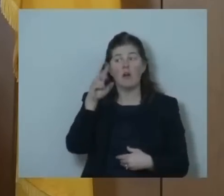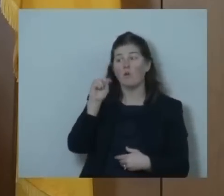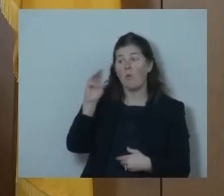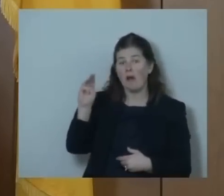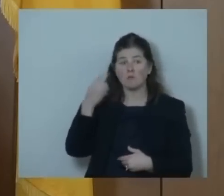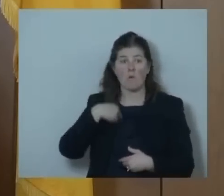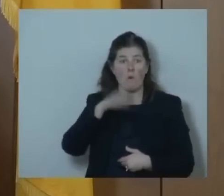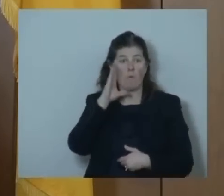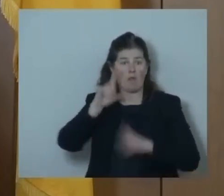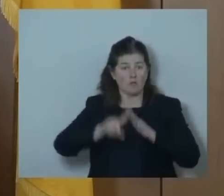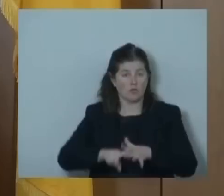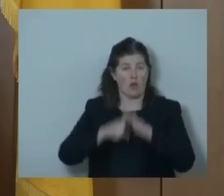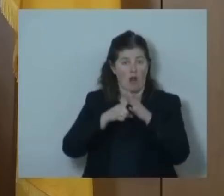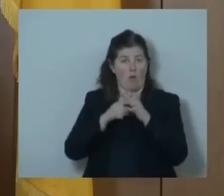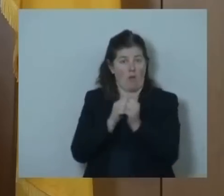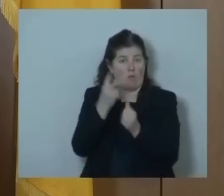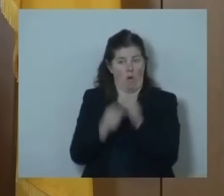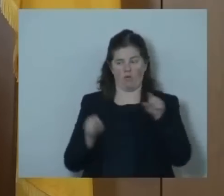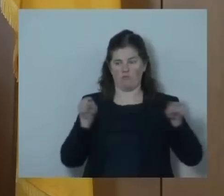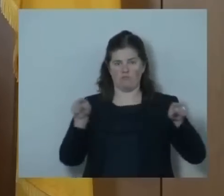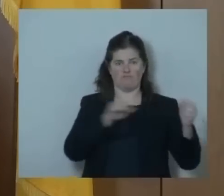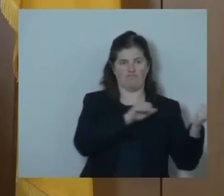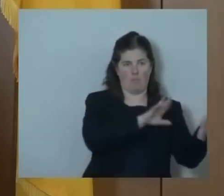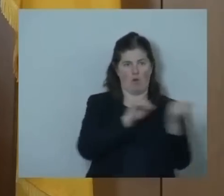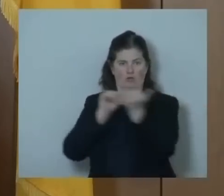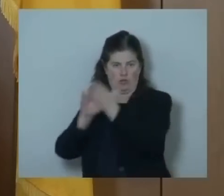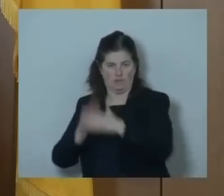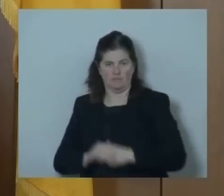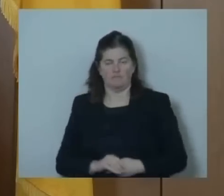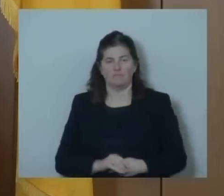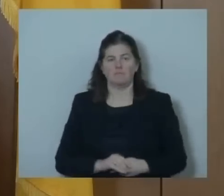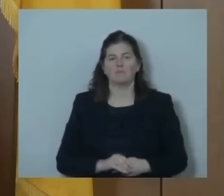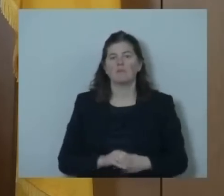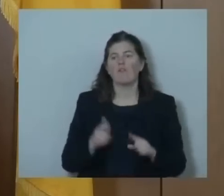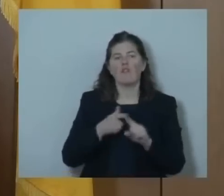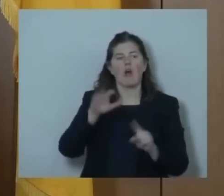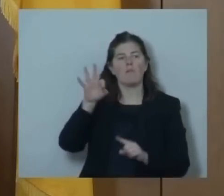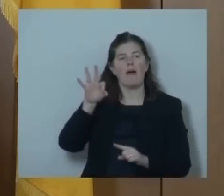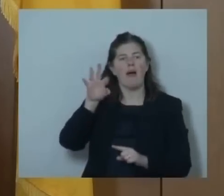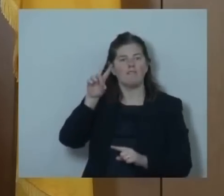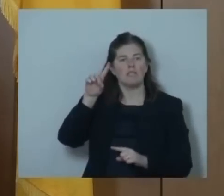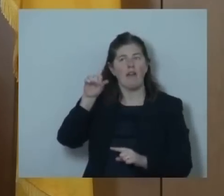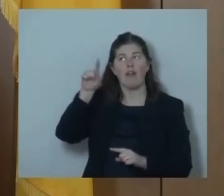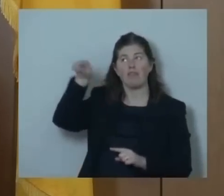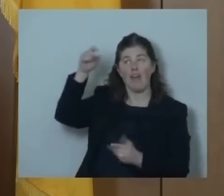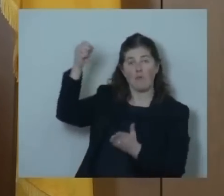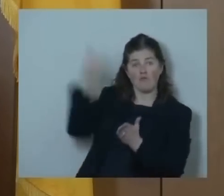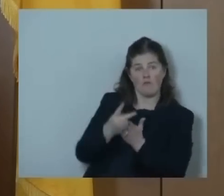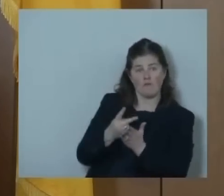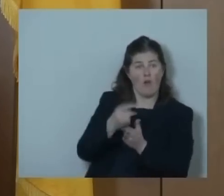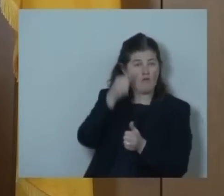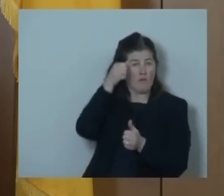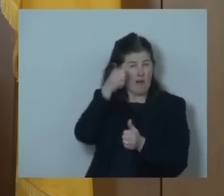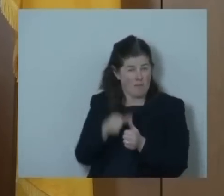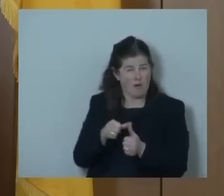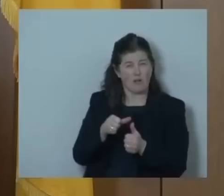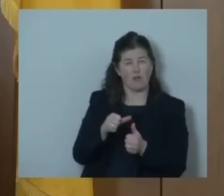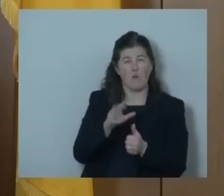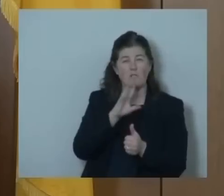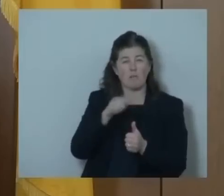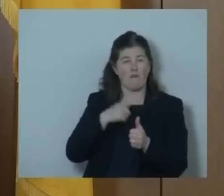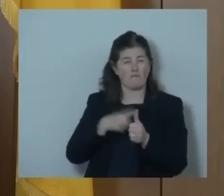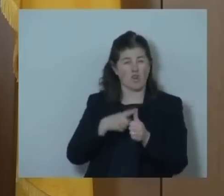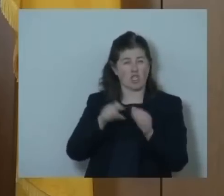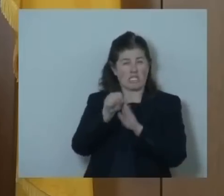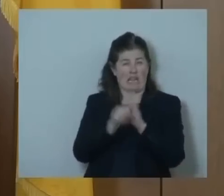embark on both. So we've decided, based on FDA approval, and remember we talked about being a pilot